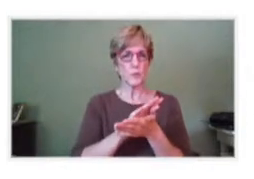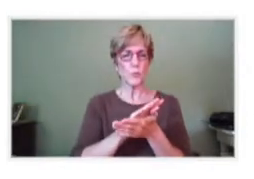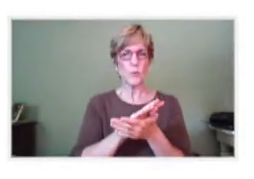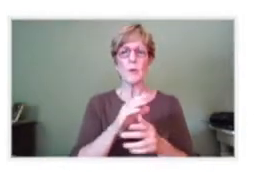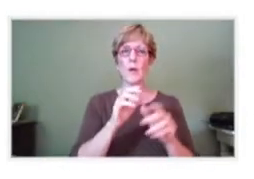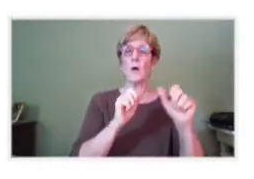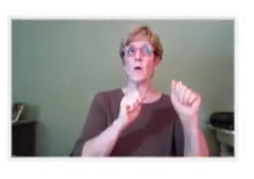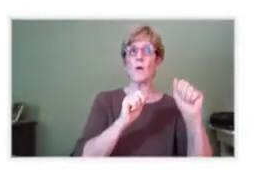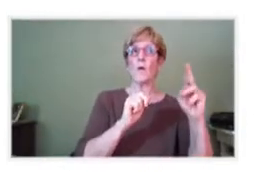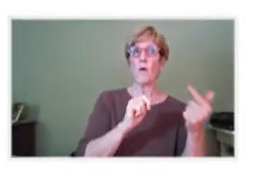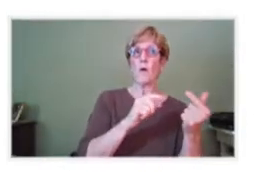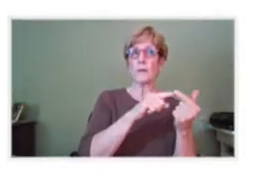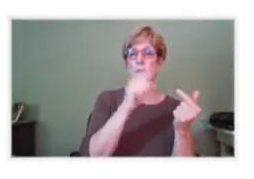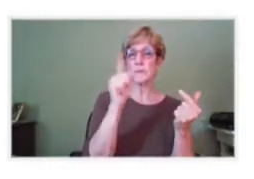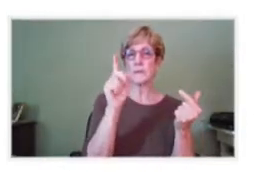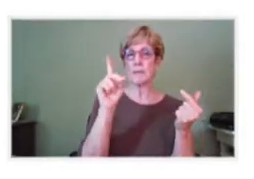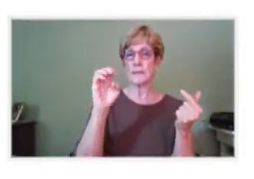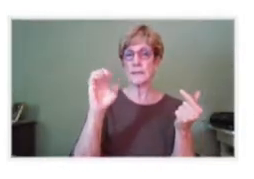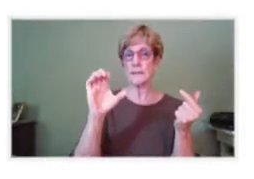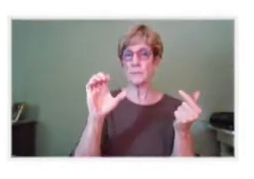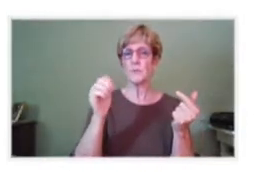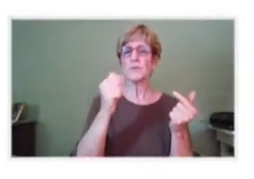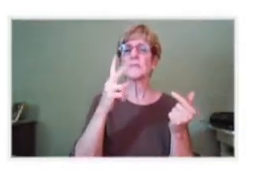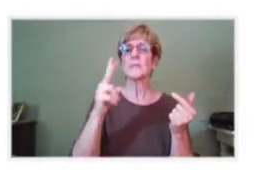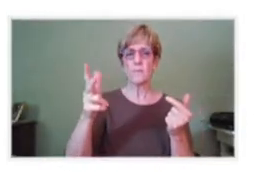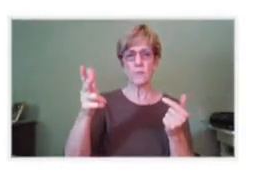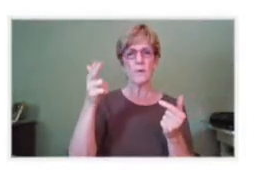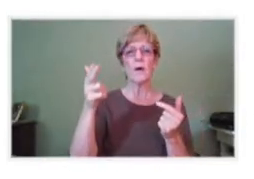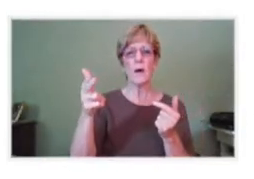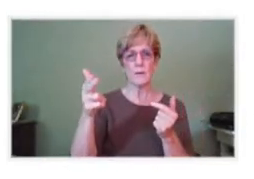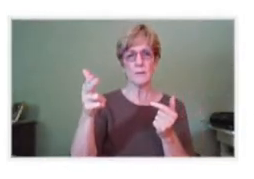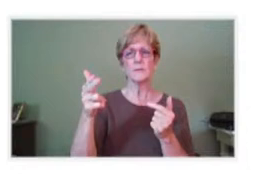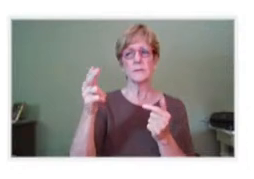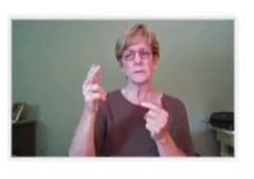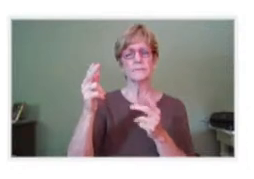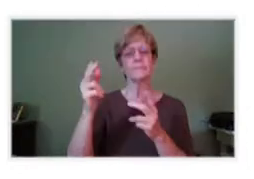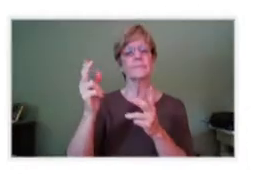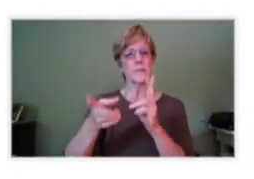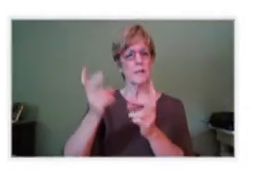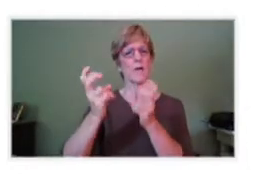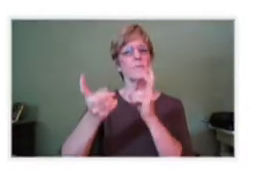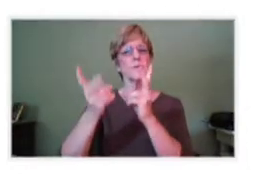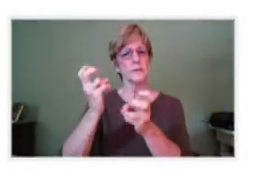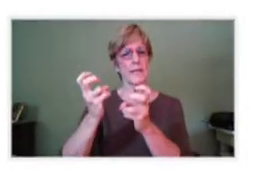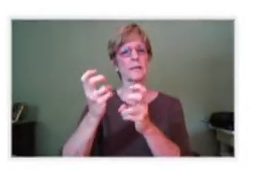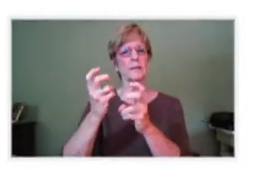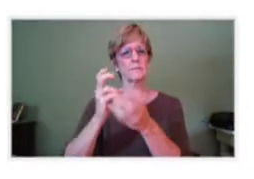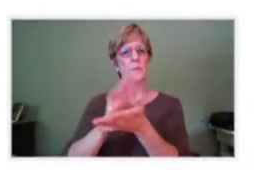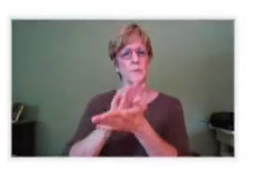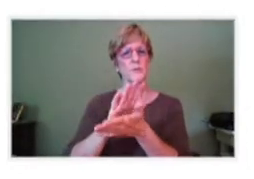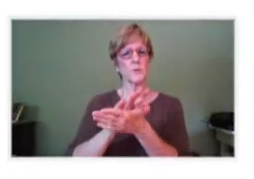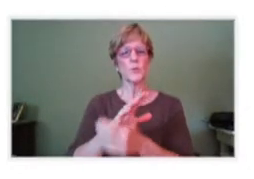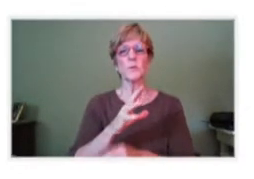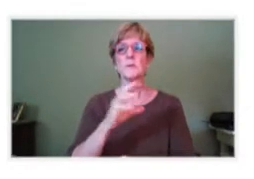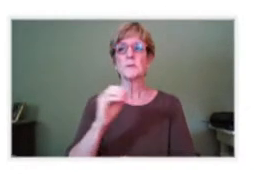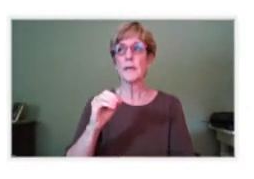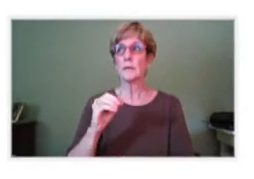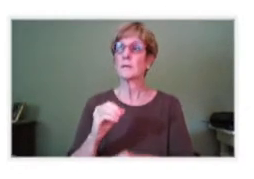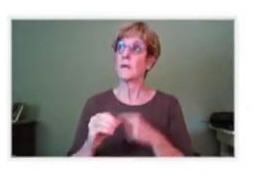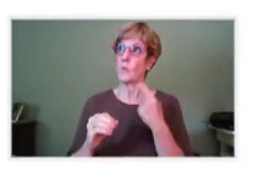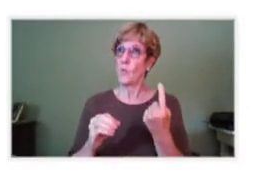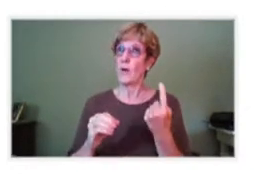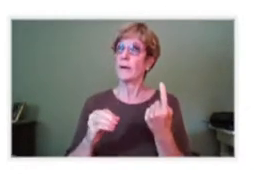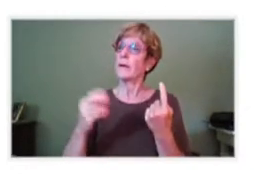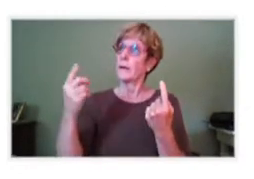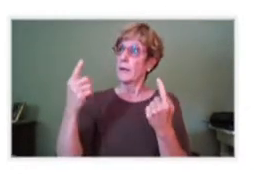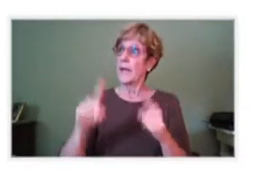till December, there were several guns that were confiscated out of our schools, and even one incident that involved